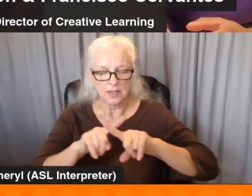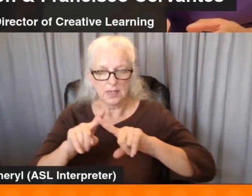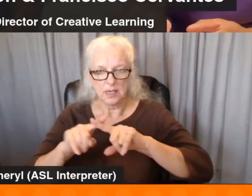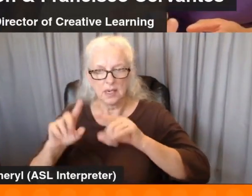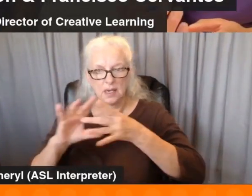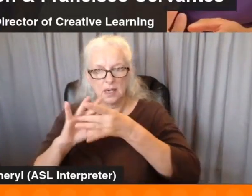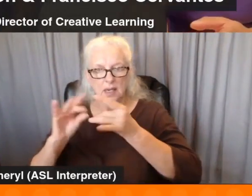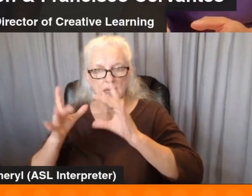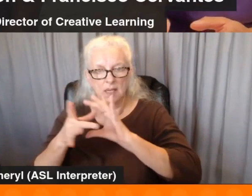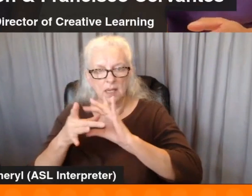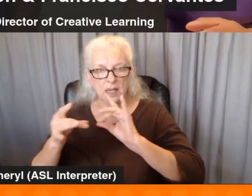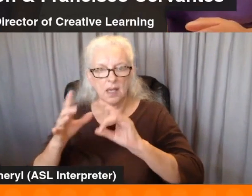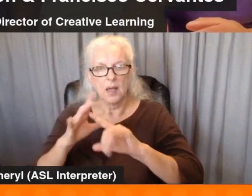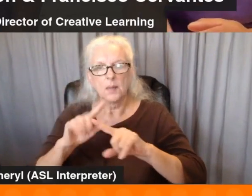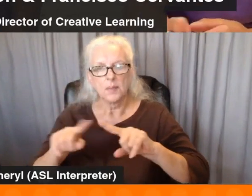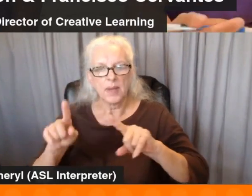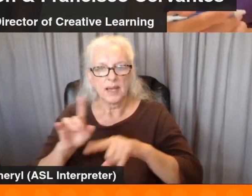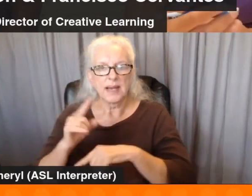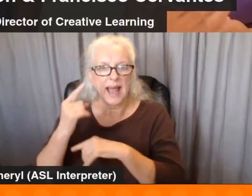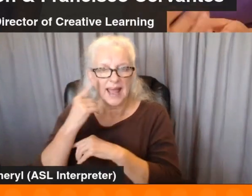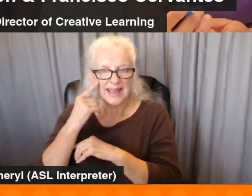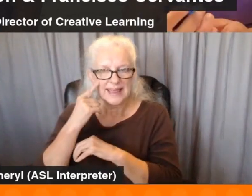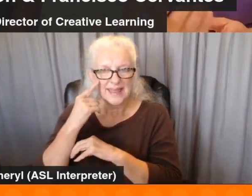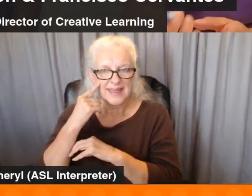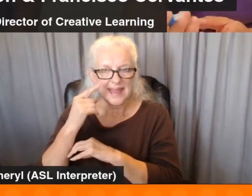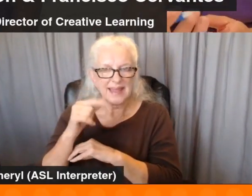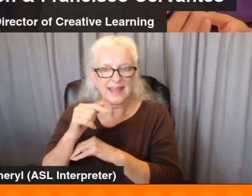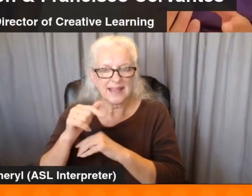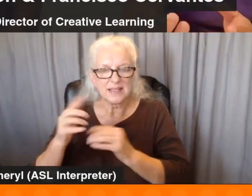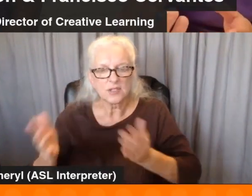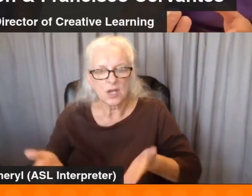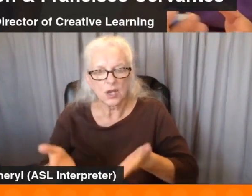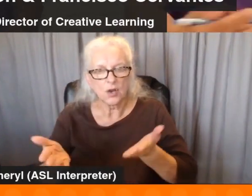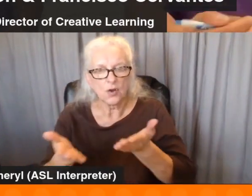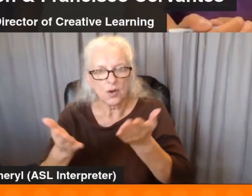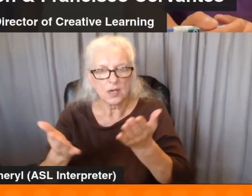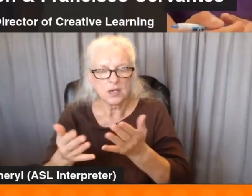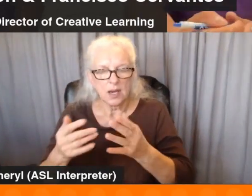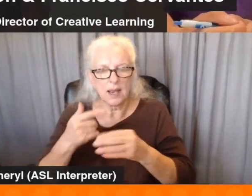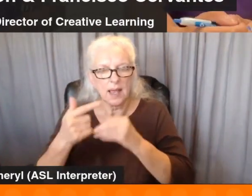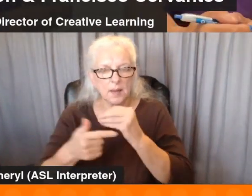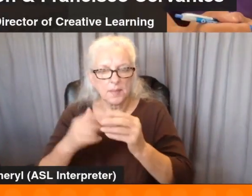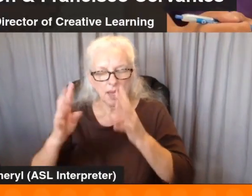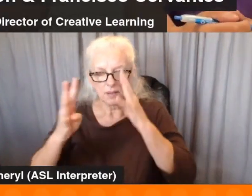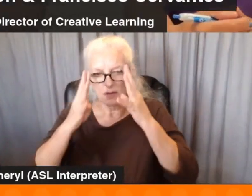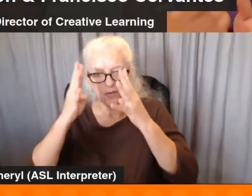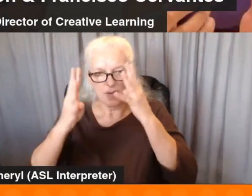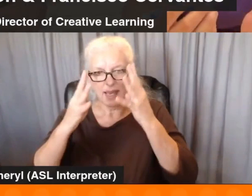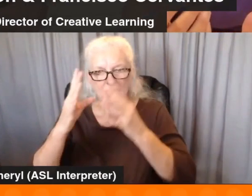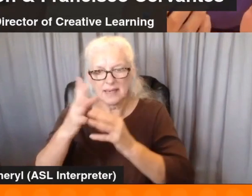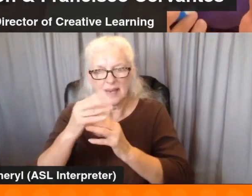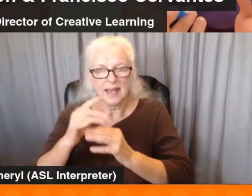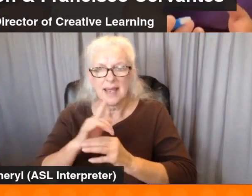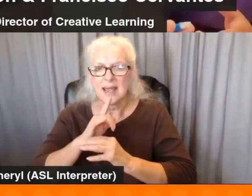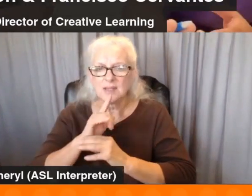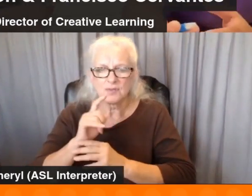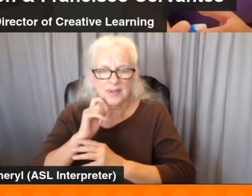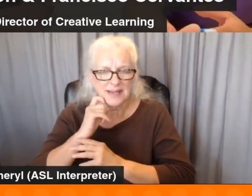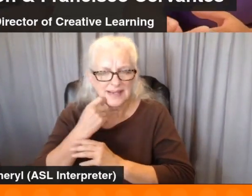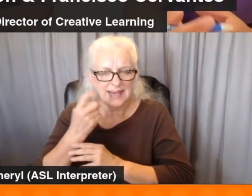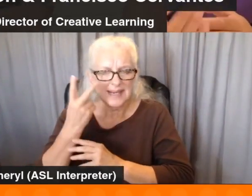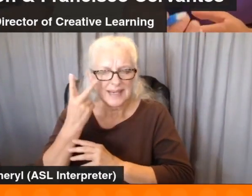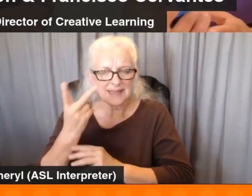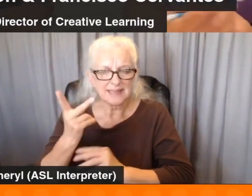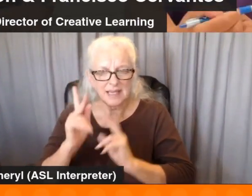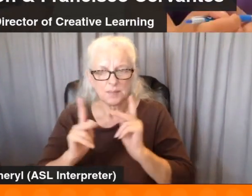being intentional about creating the spaces, encouraging exploration and creativity is so incredible to see how folks are doing